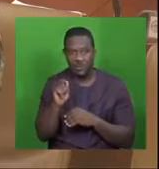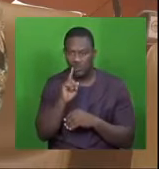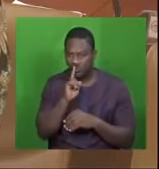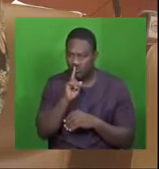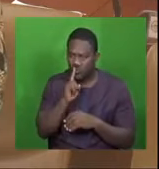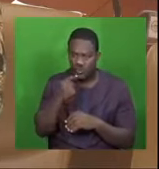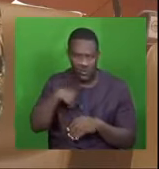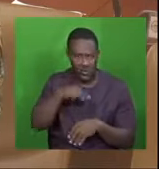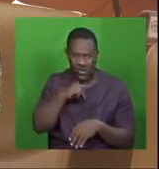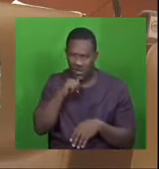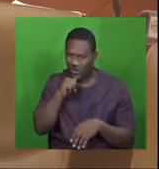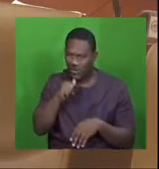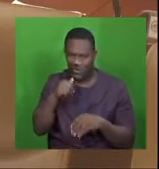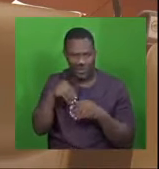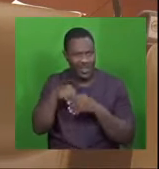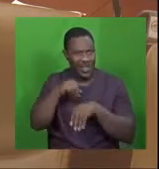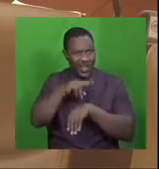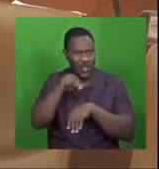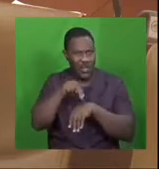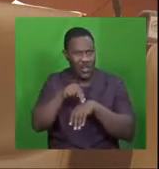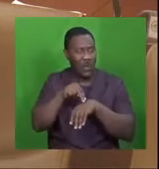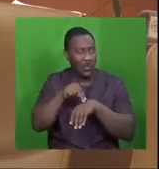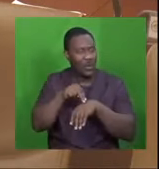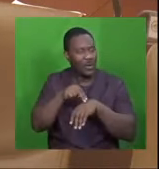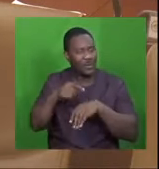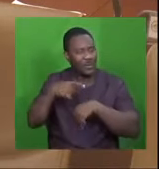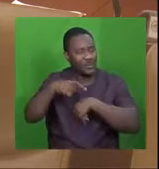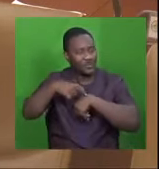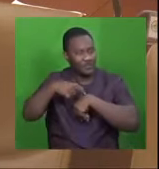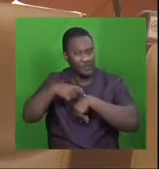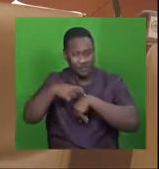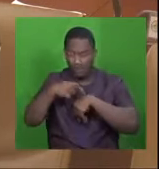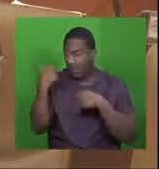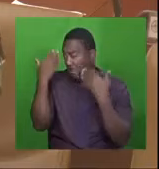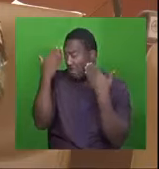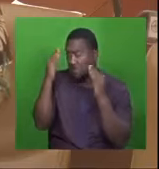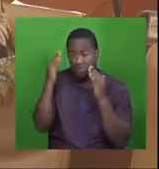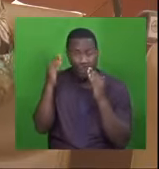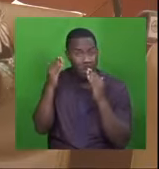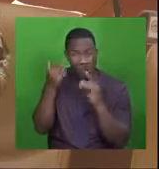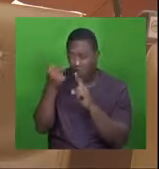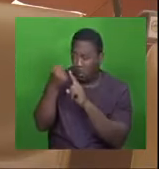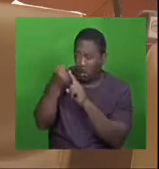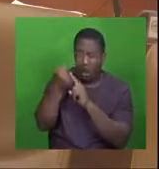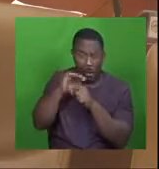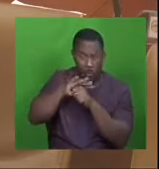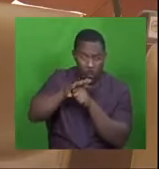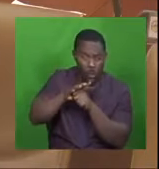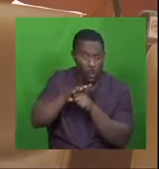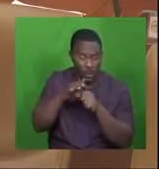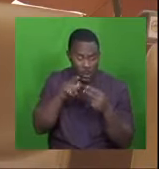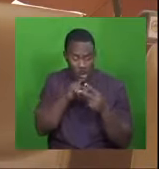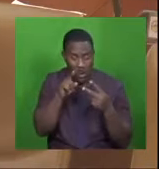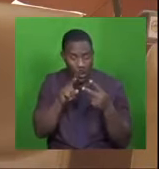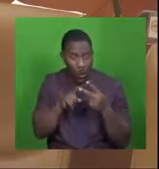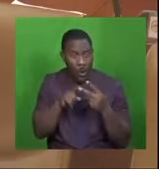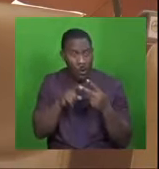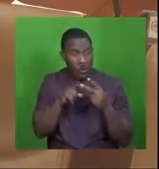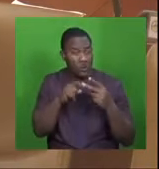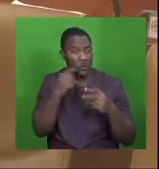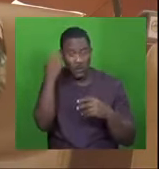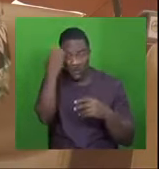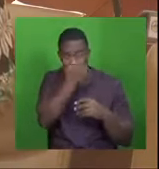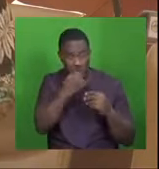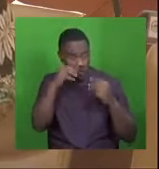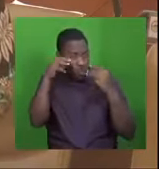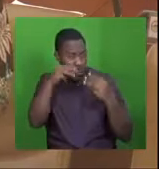not in normal times. Mr. Speaker, little did we know that a global pandemic and a war in Europe will bring us down to our knees